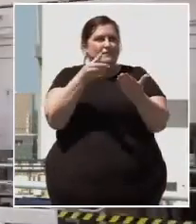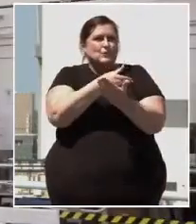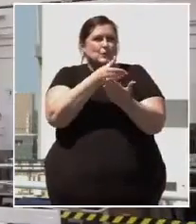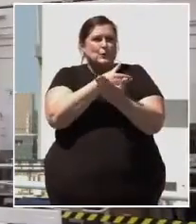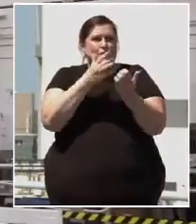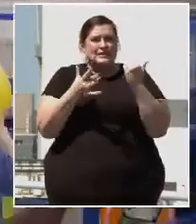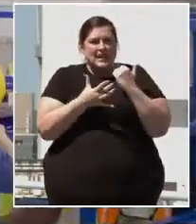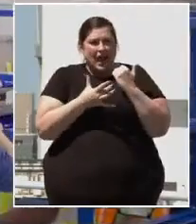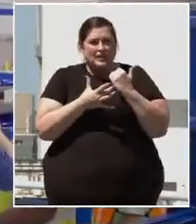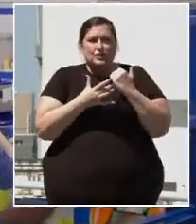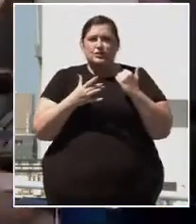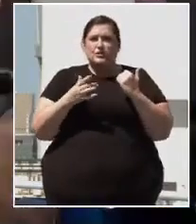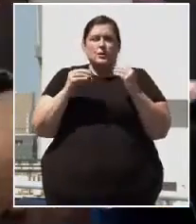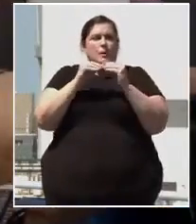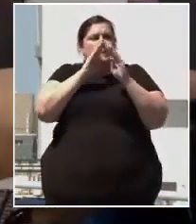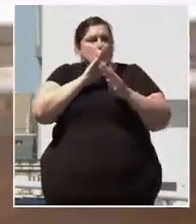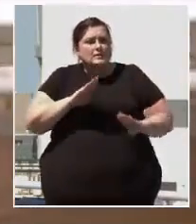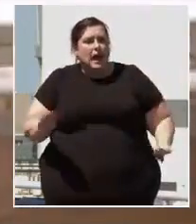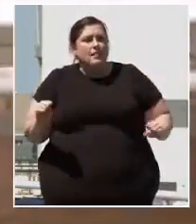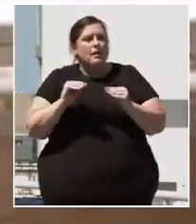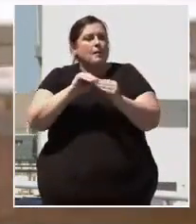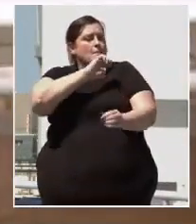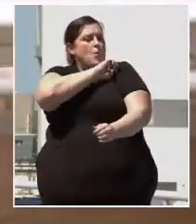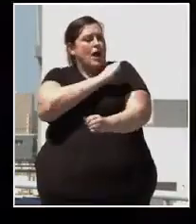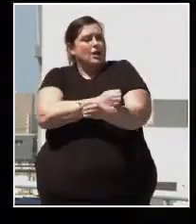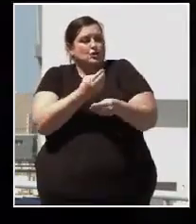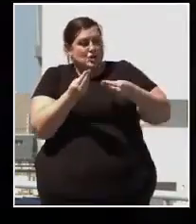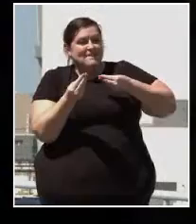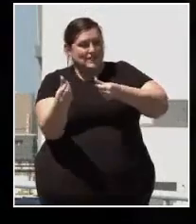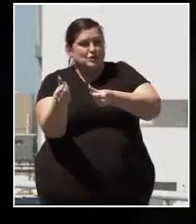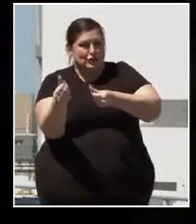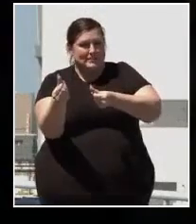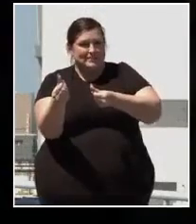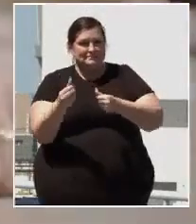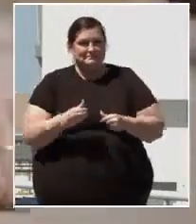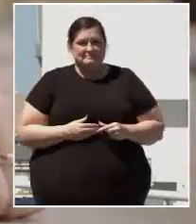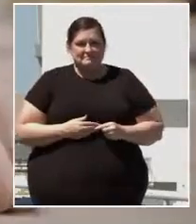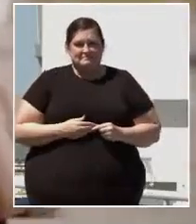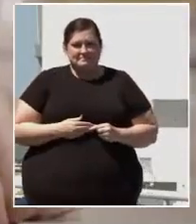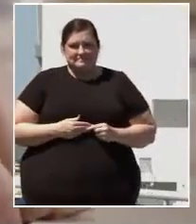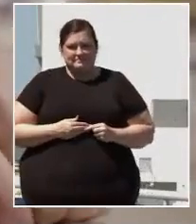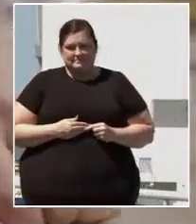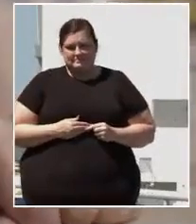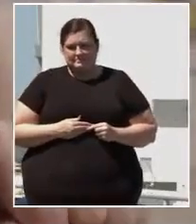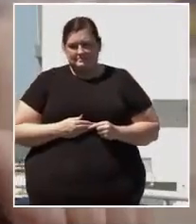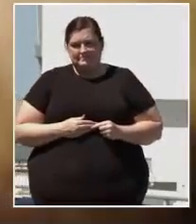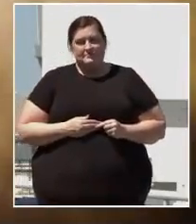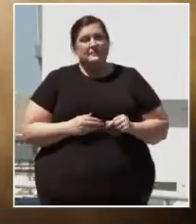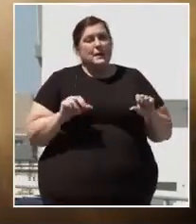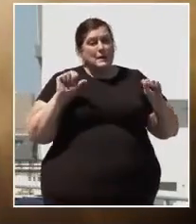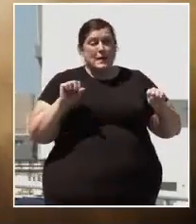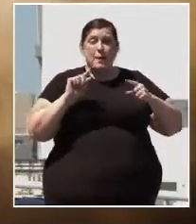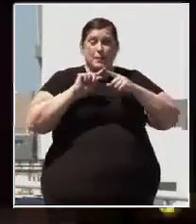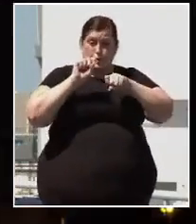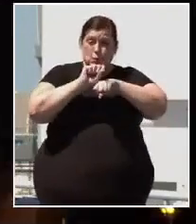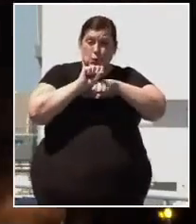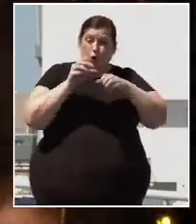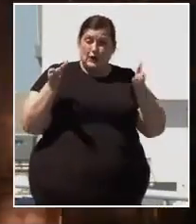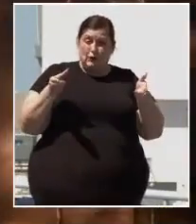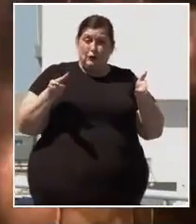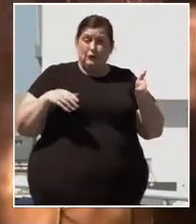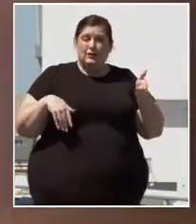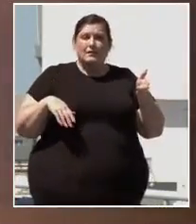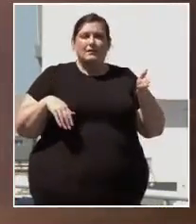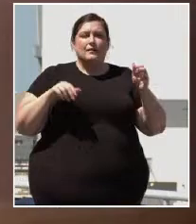technologies that are more silent more energy efficient just to be able to work here